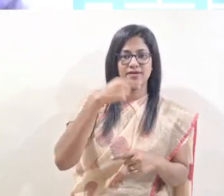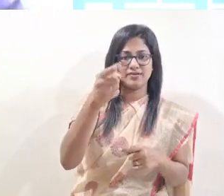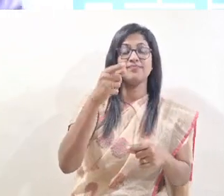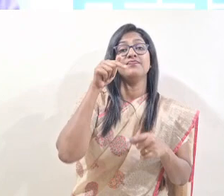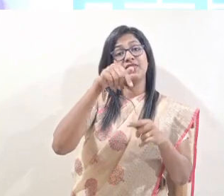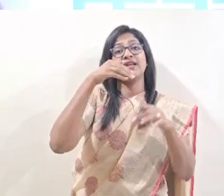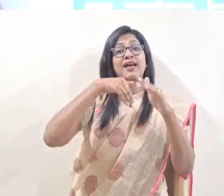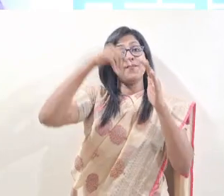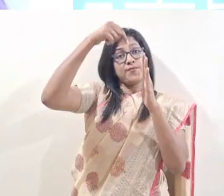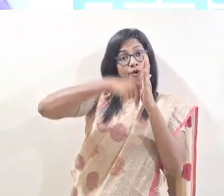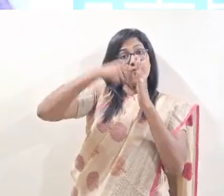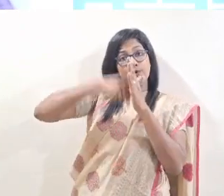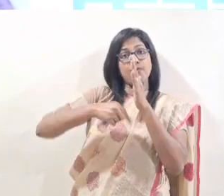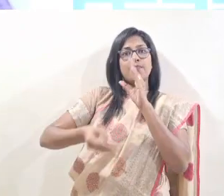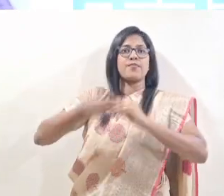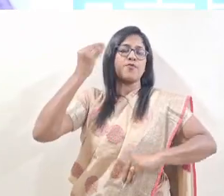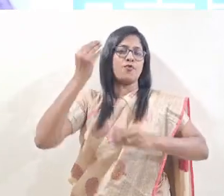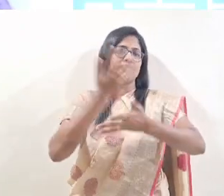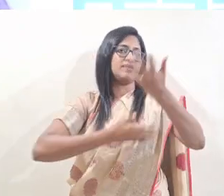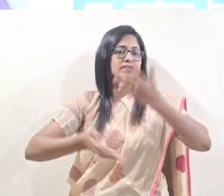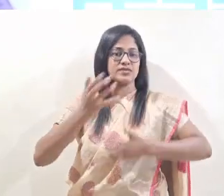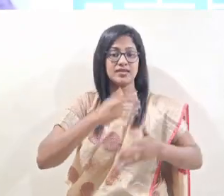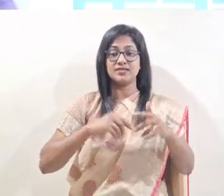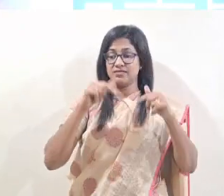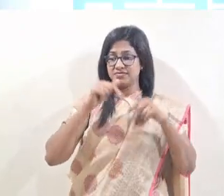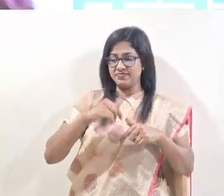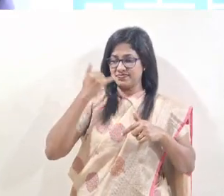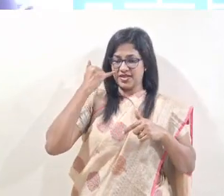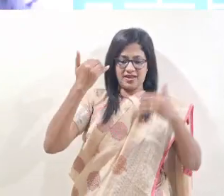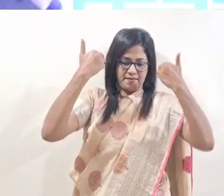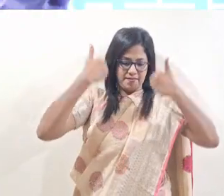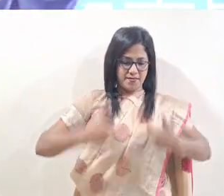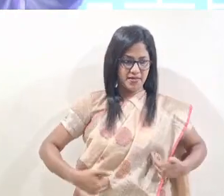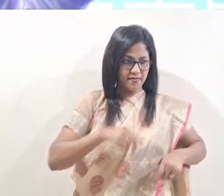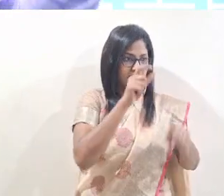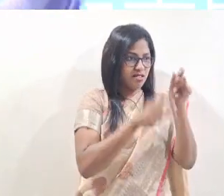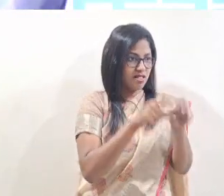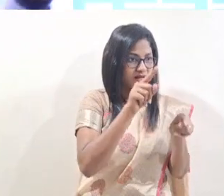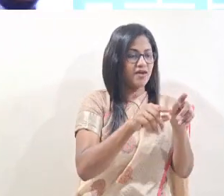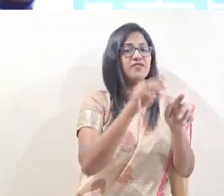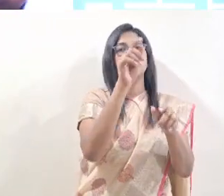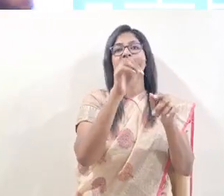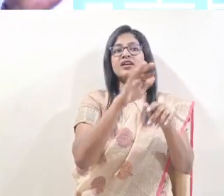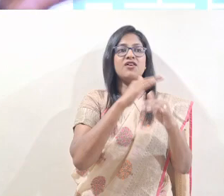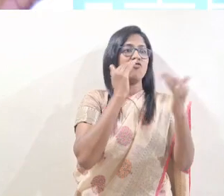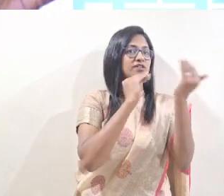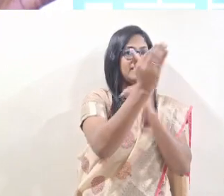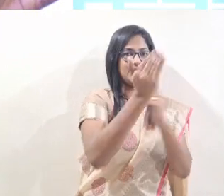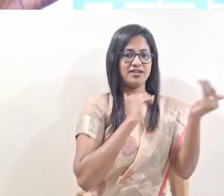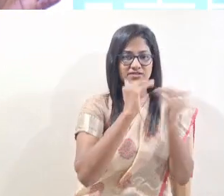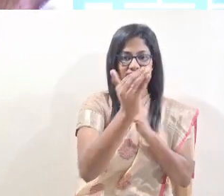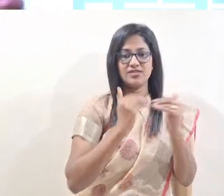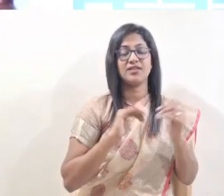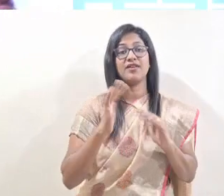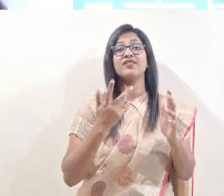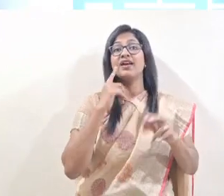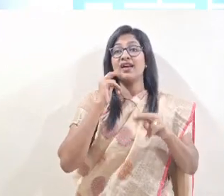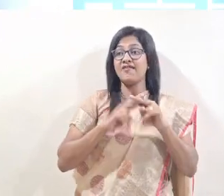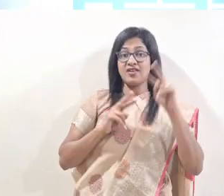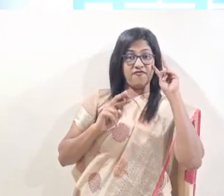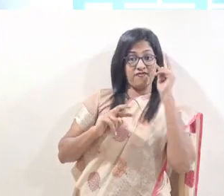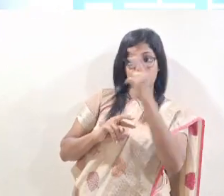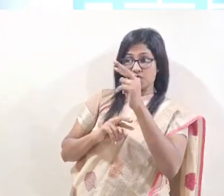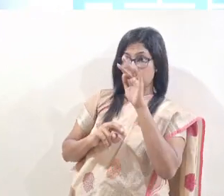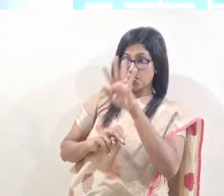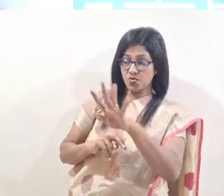you, where we will discuss these things in more detail. But the idea is that we have human parameters, we have agent to agent or human to human interaction. How a human